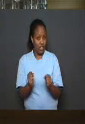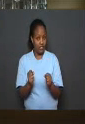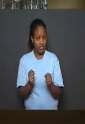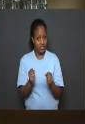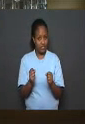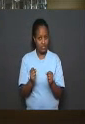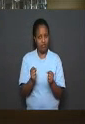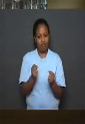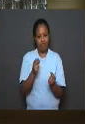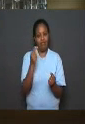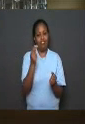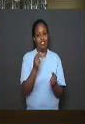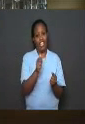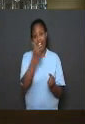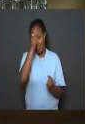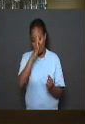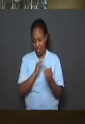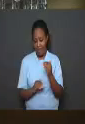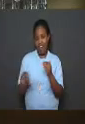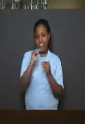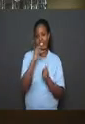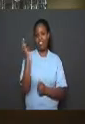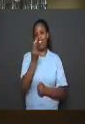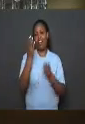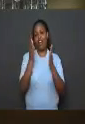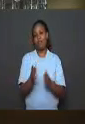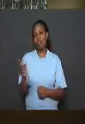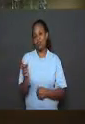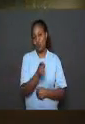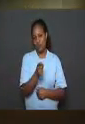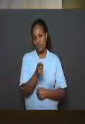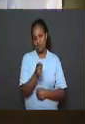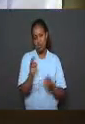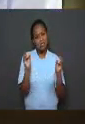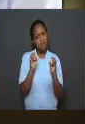more favorably than others for no apparent reason.